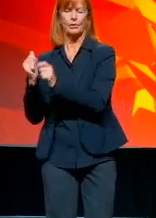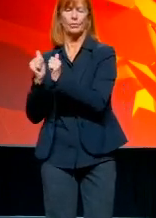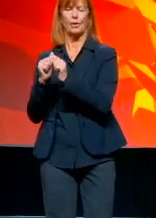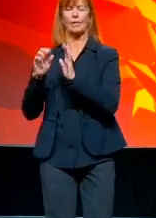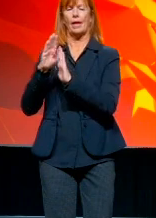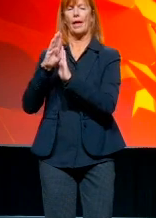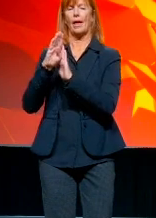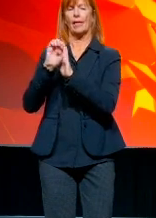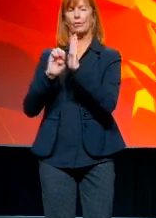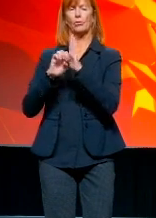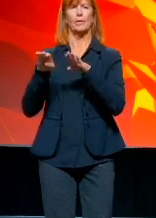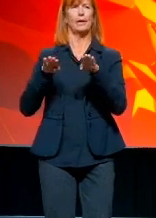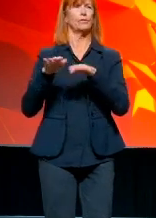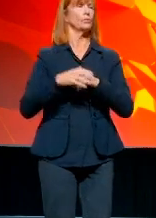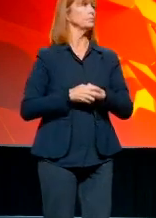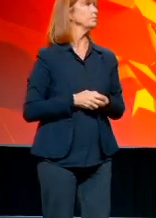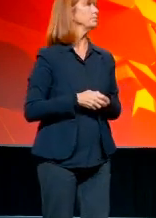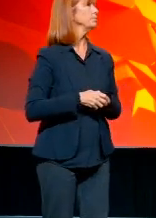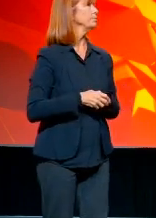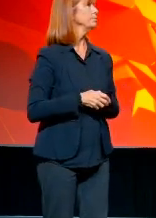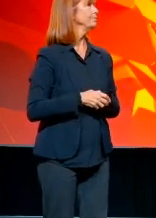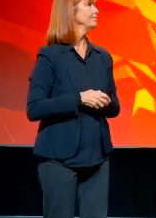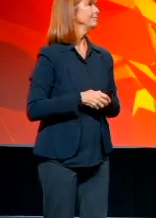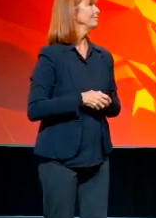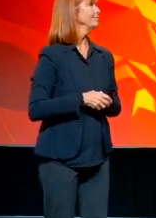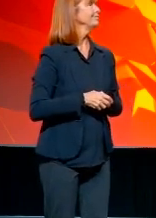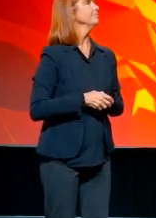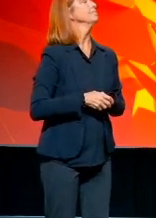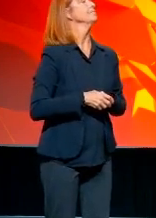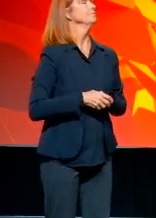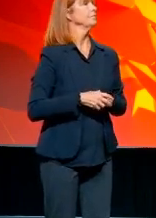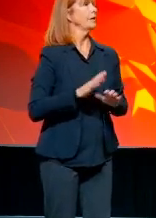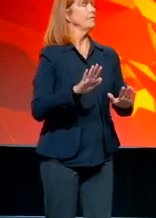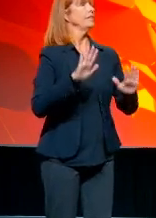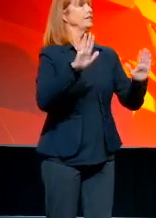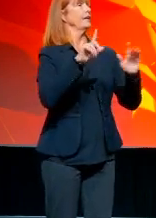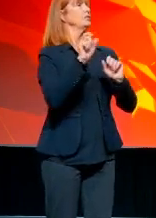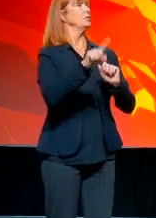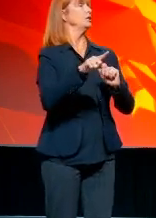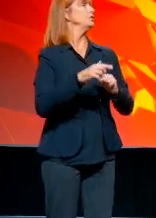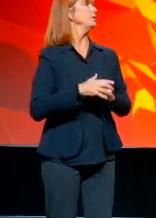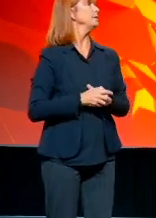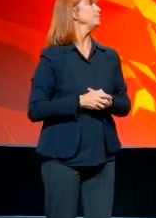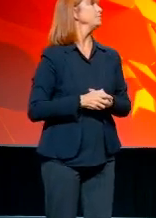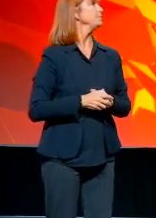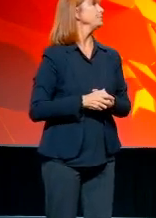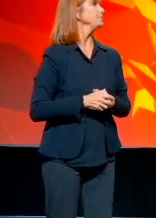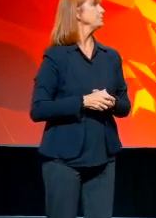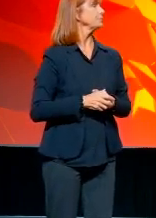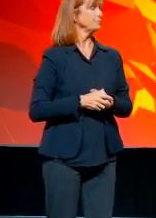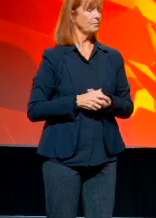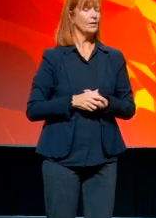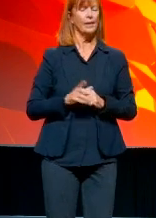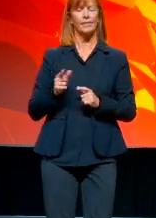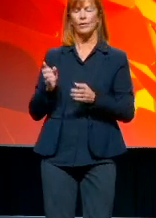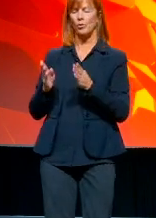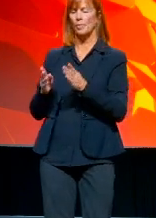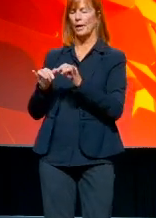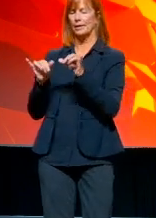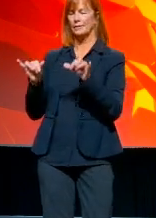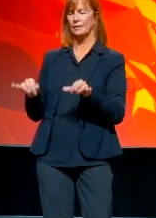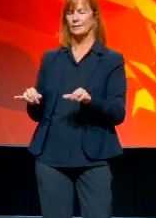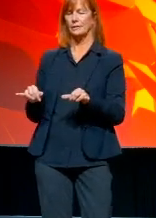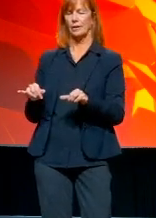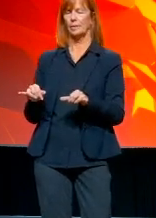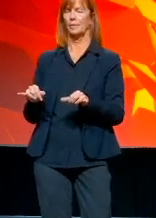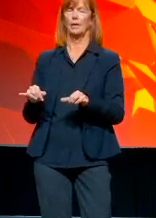behavior? This is like fantastic question. I think this is like to be able to deploy robotic system goes way beyond